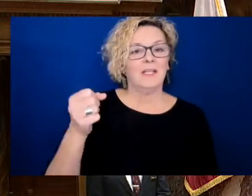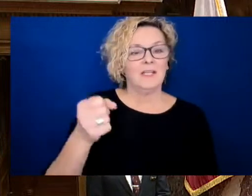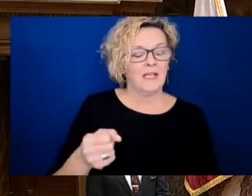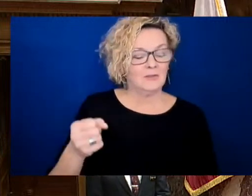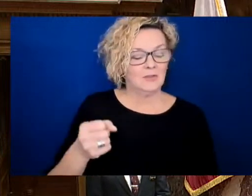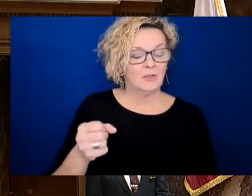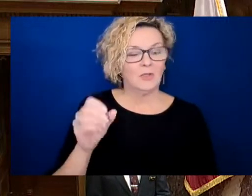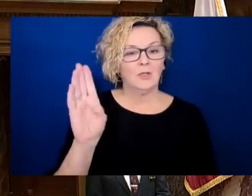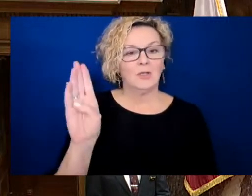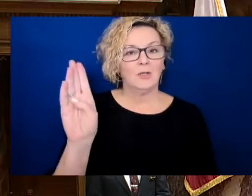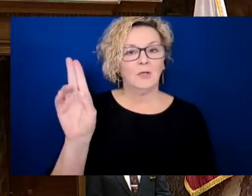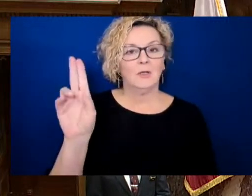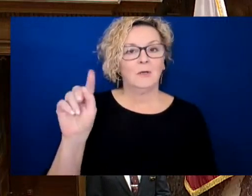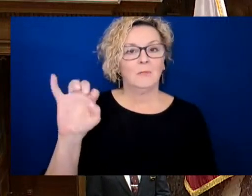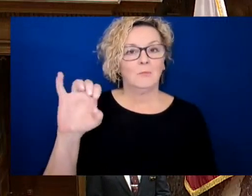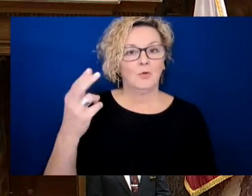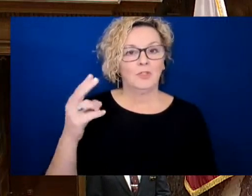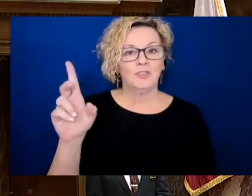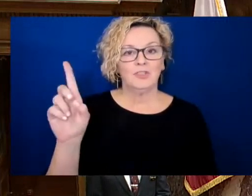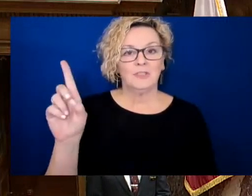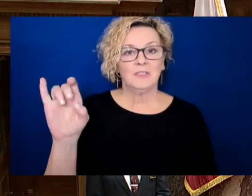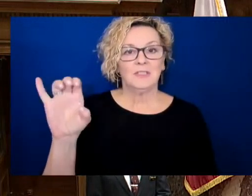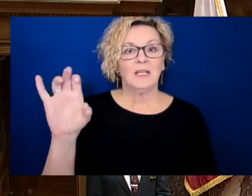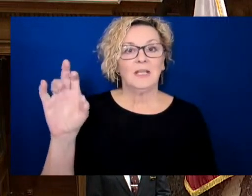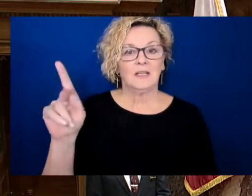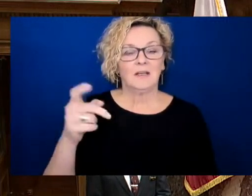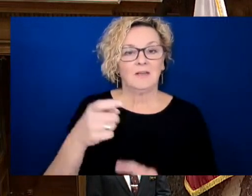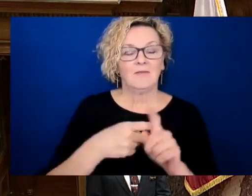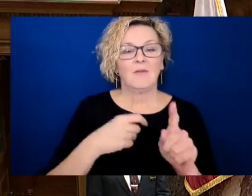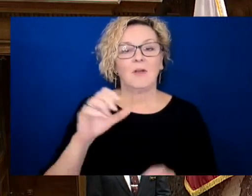begin our proceedings today.